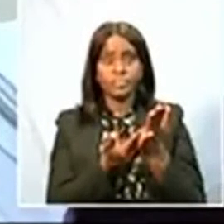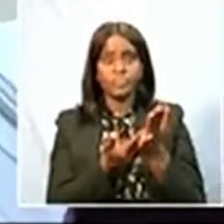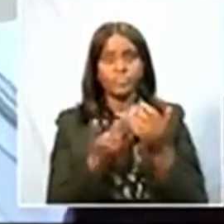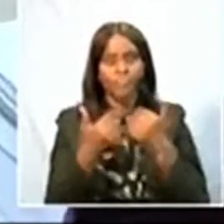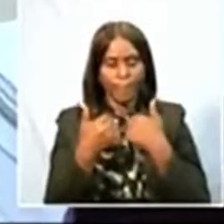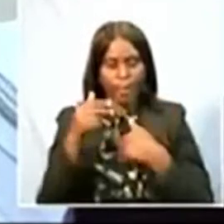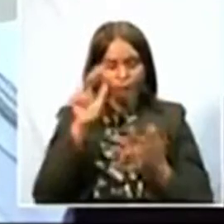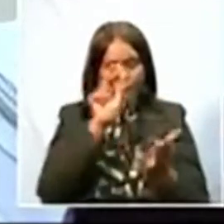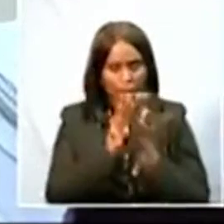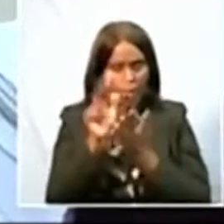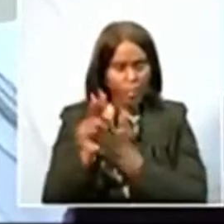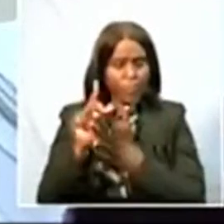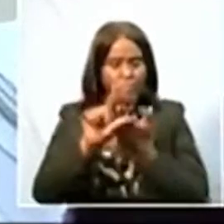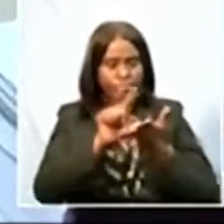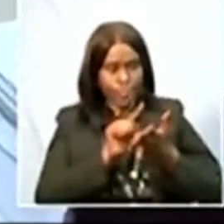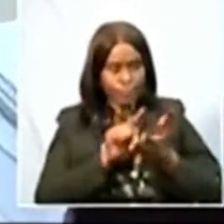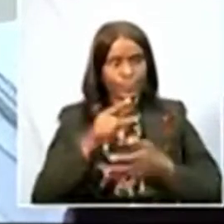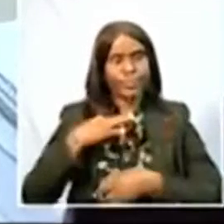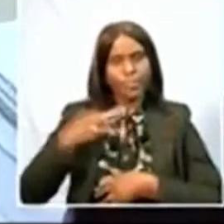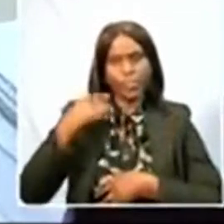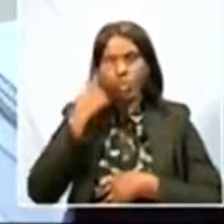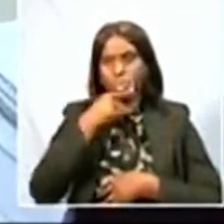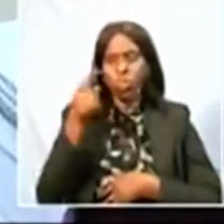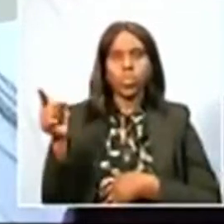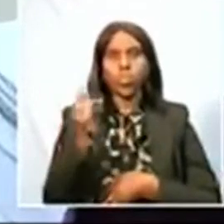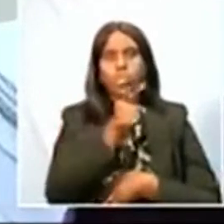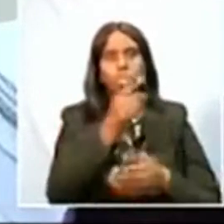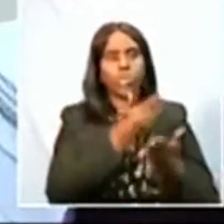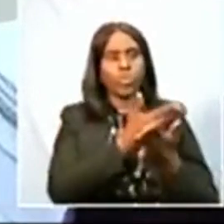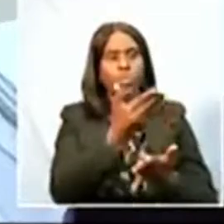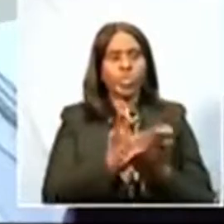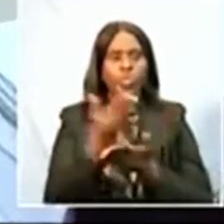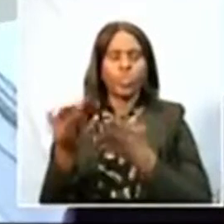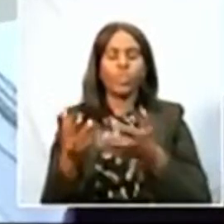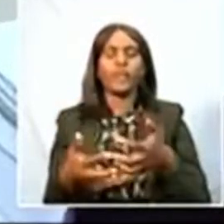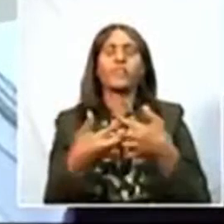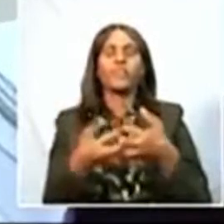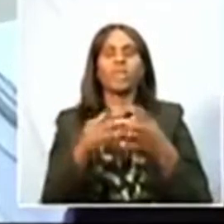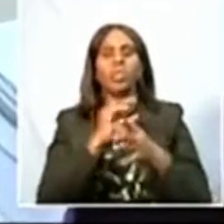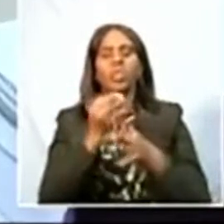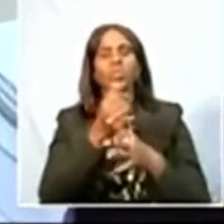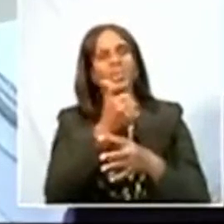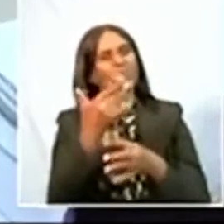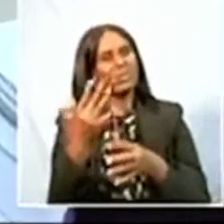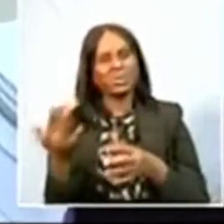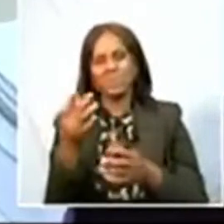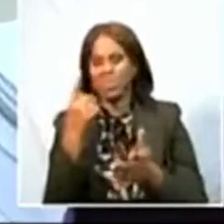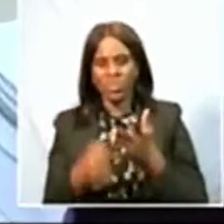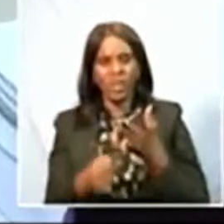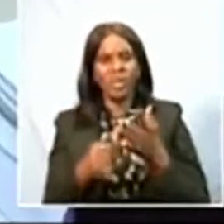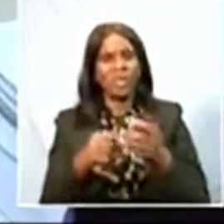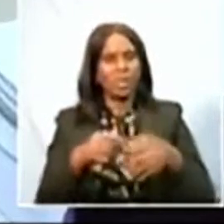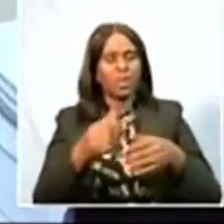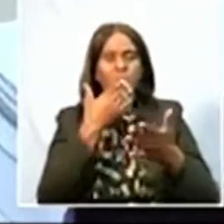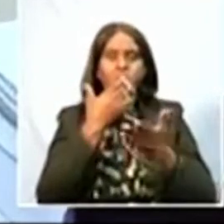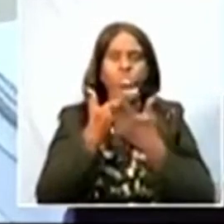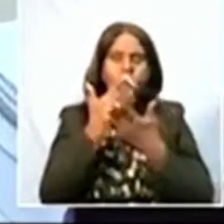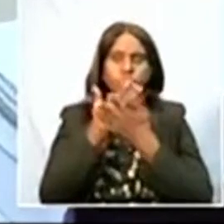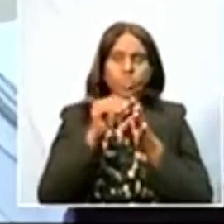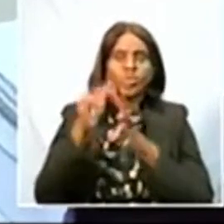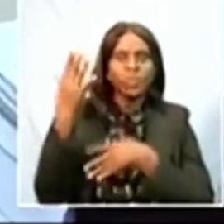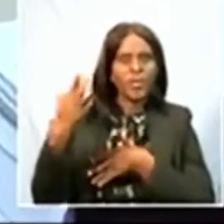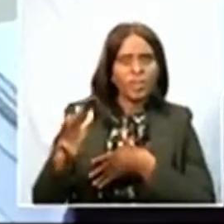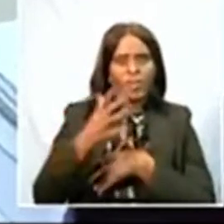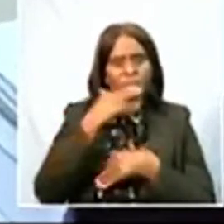the approved loan applicants who are procuring machinery or anything that is tangible in nature